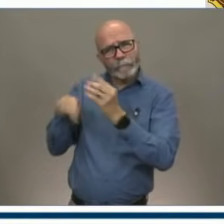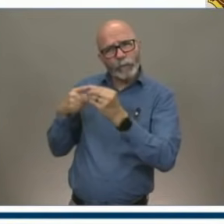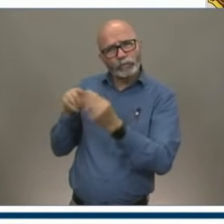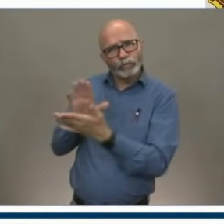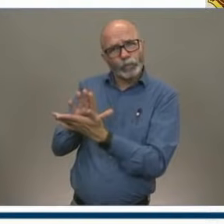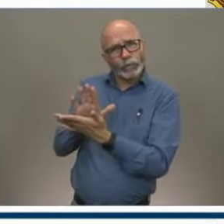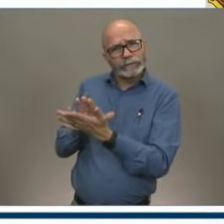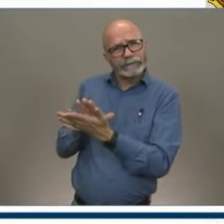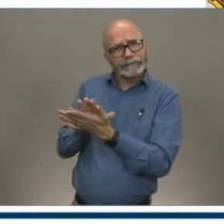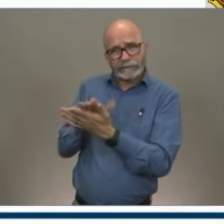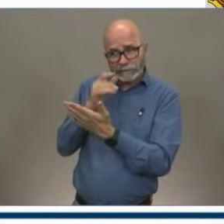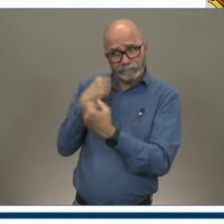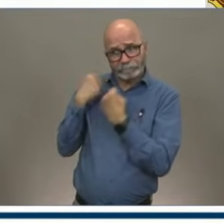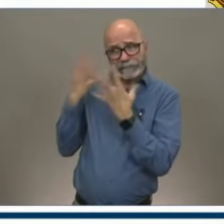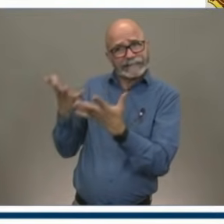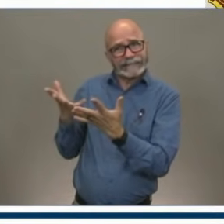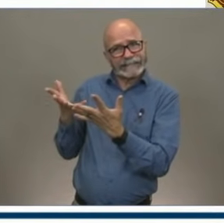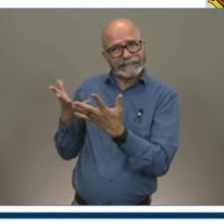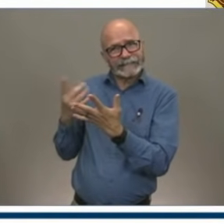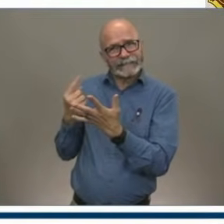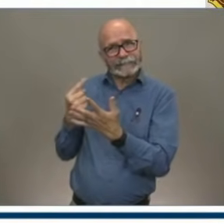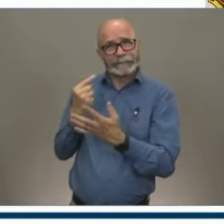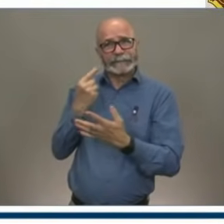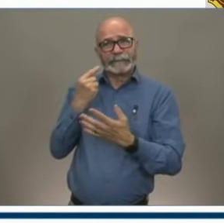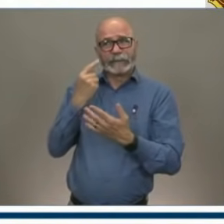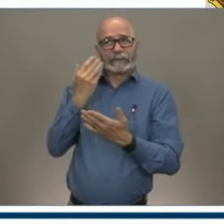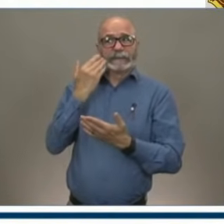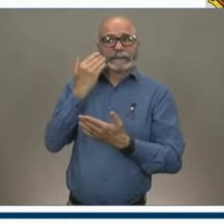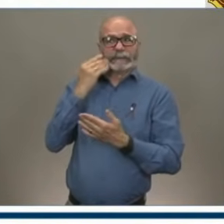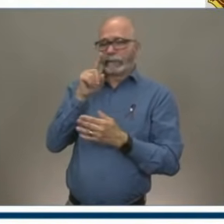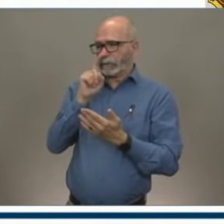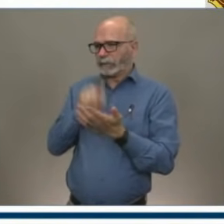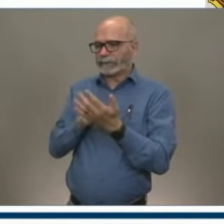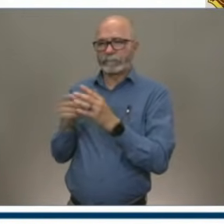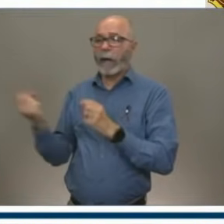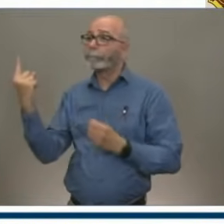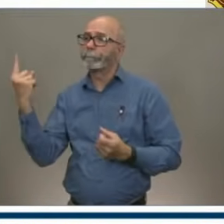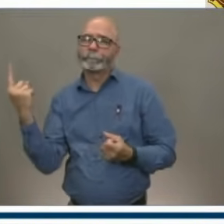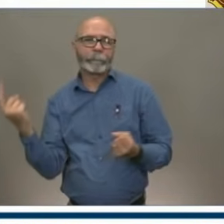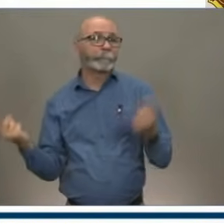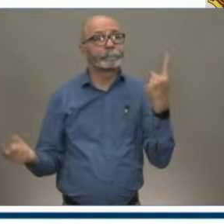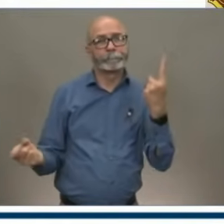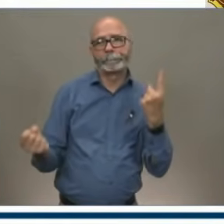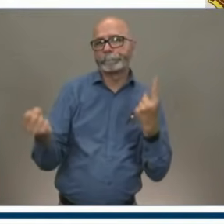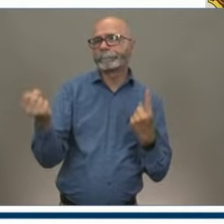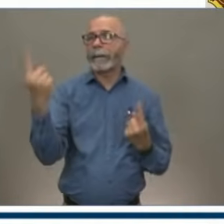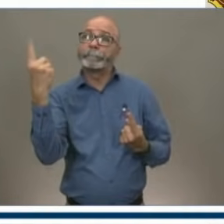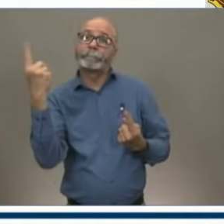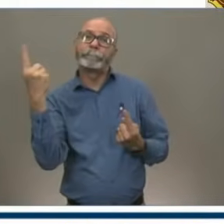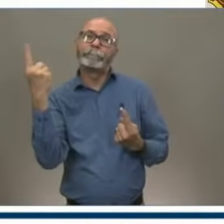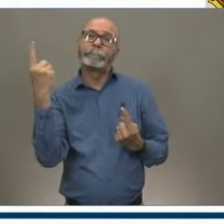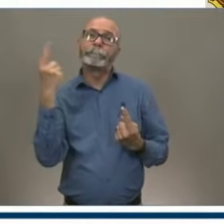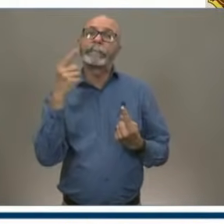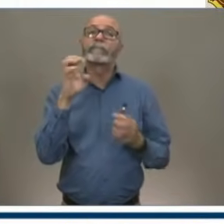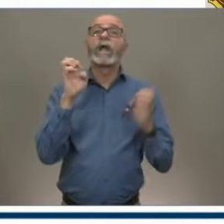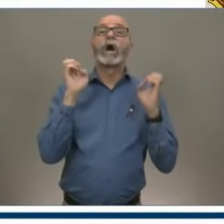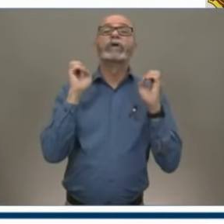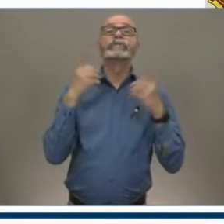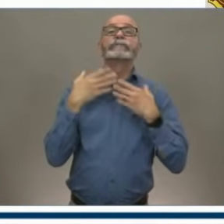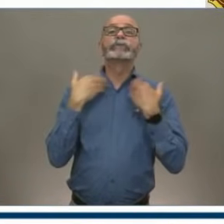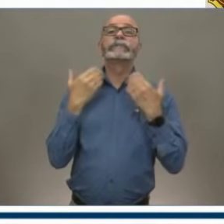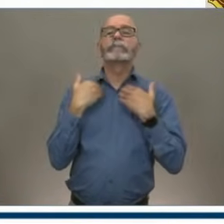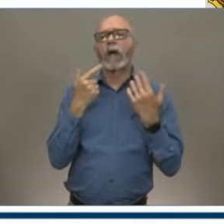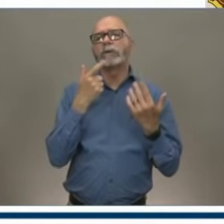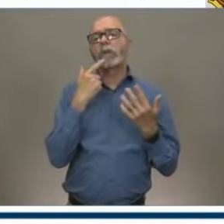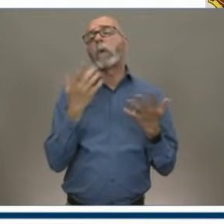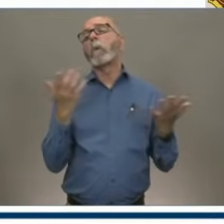up lately, and they've been spread out. So I know that the education minister said earlier this week that there were actual talks about looking at extending